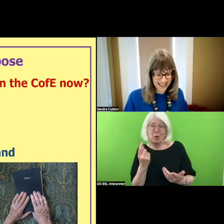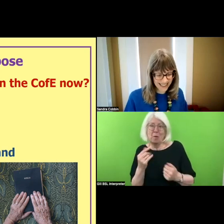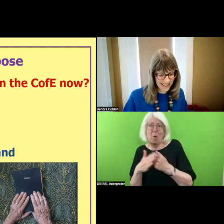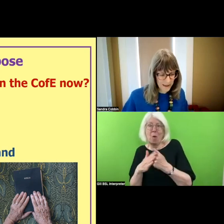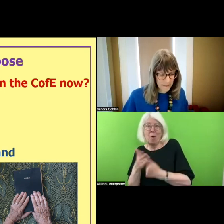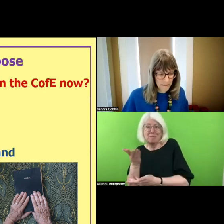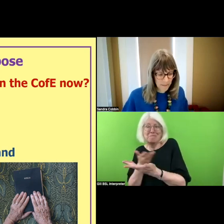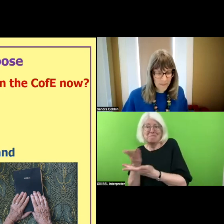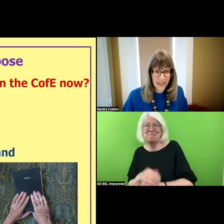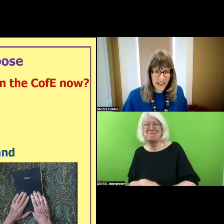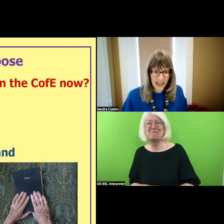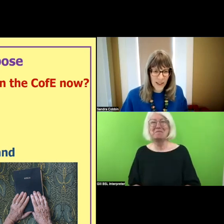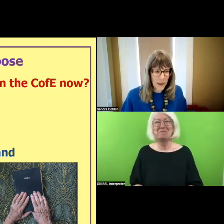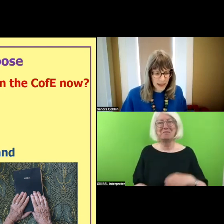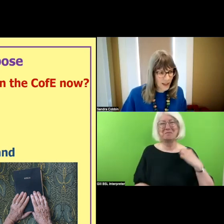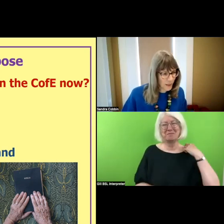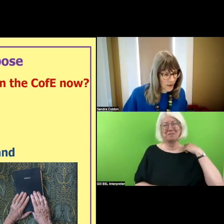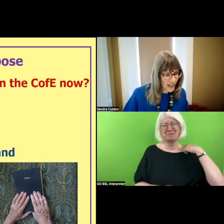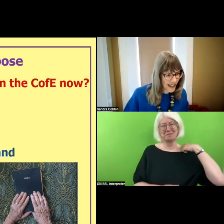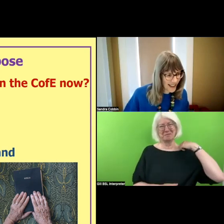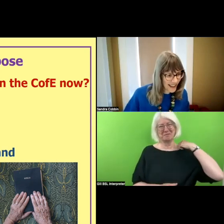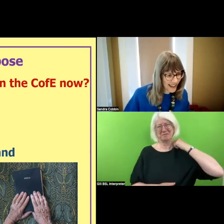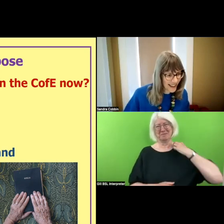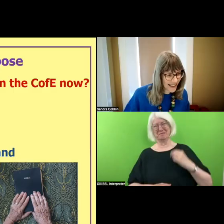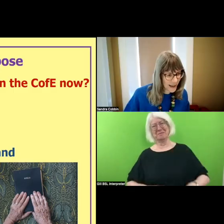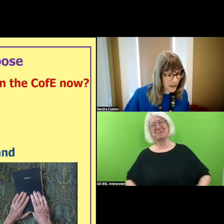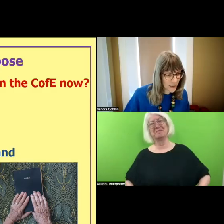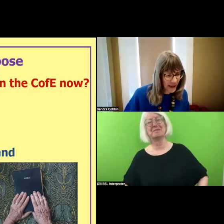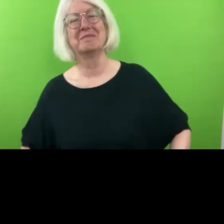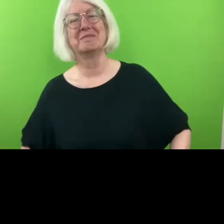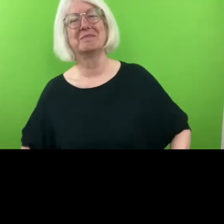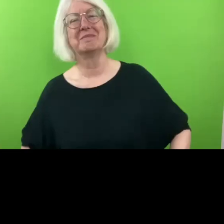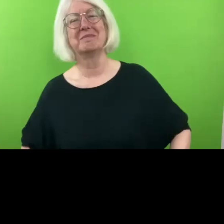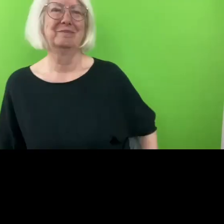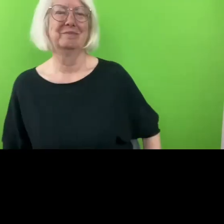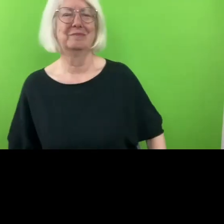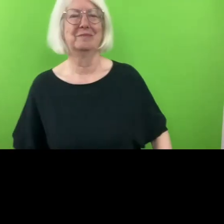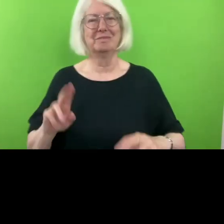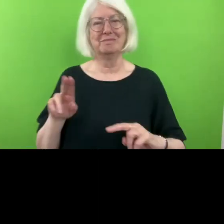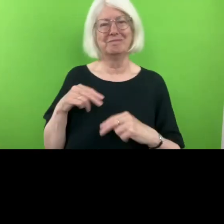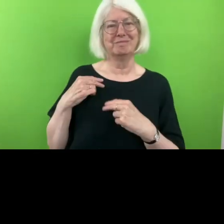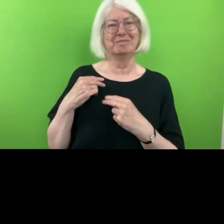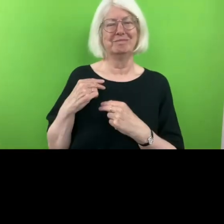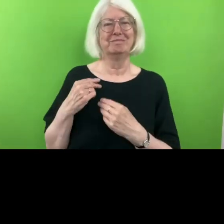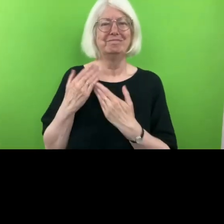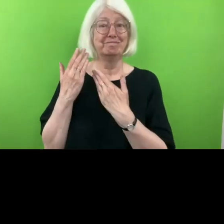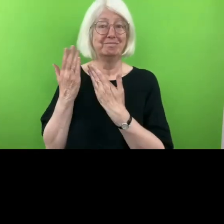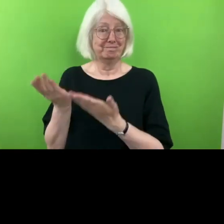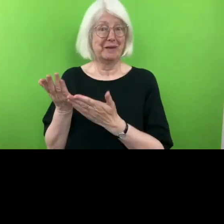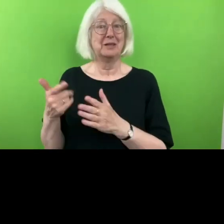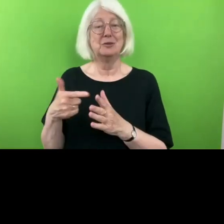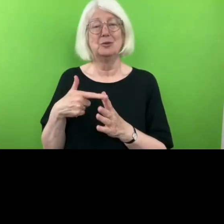that. So let me stop screen sharing and hand back to Anderson.